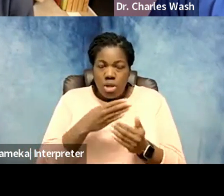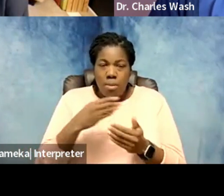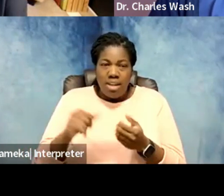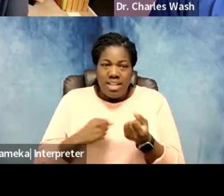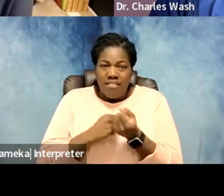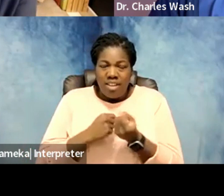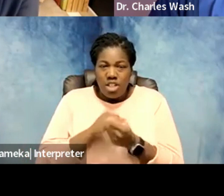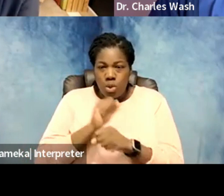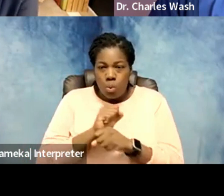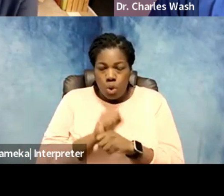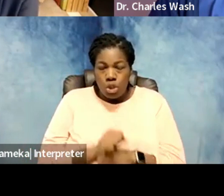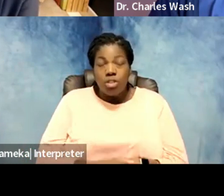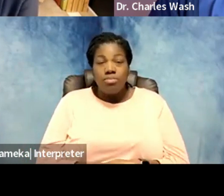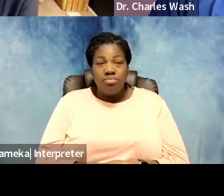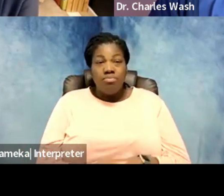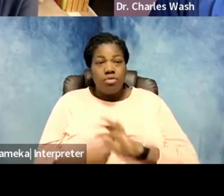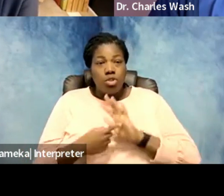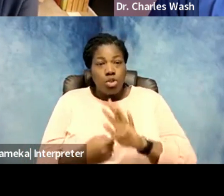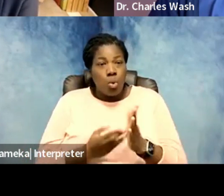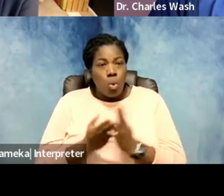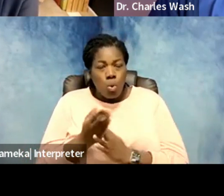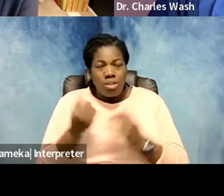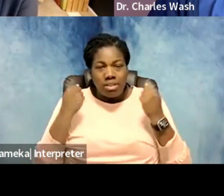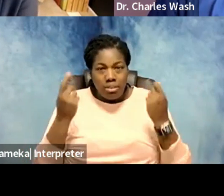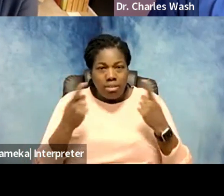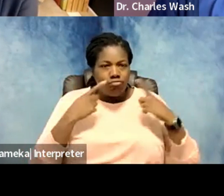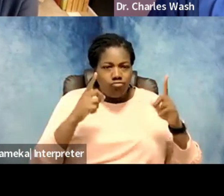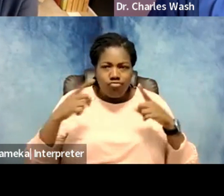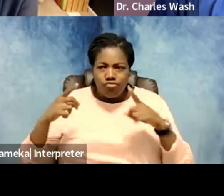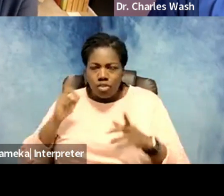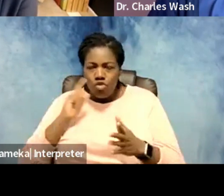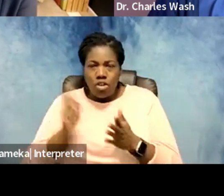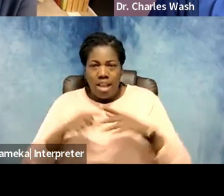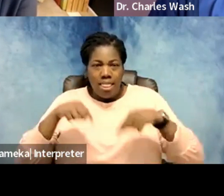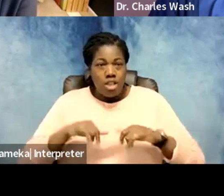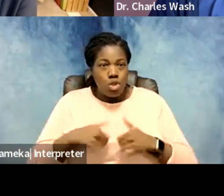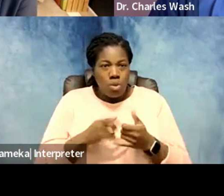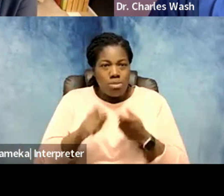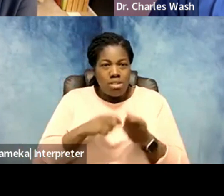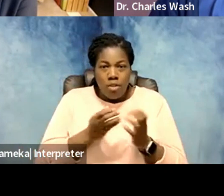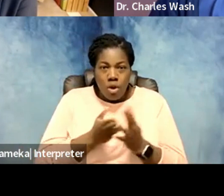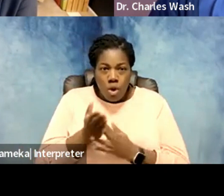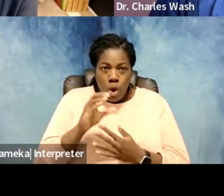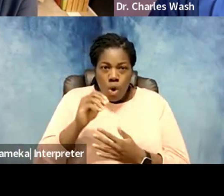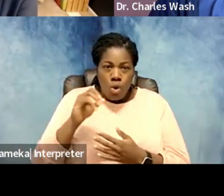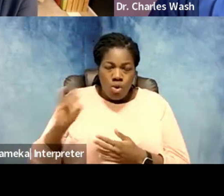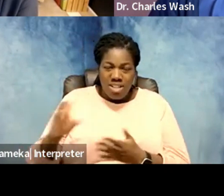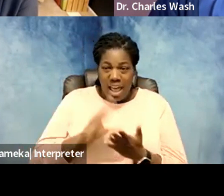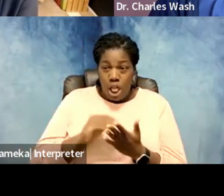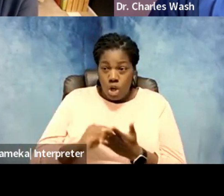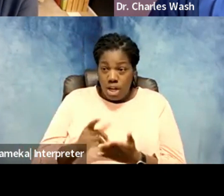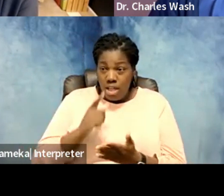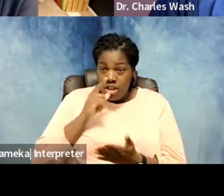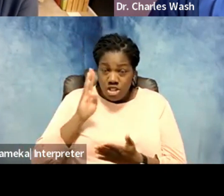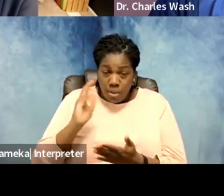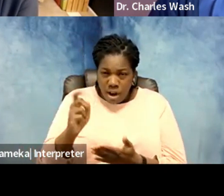advocacy work. As demonstrated through his many accomplishments recognized by this award, but specifically through COSI's Learning Lunchboxes and